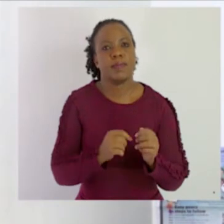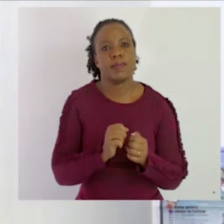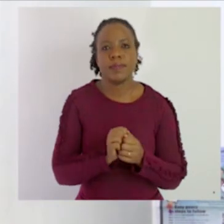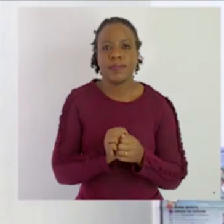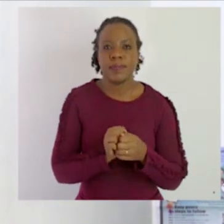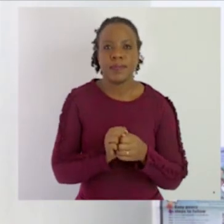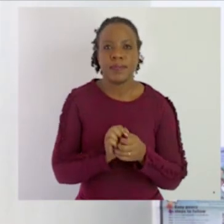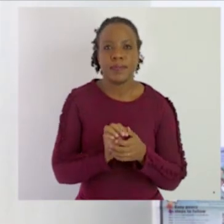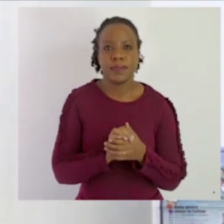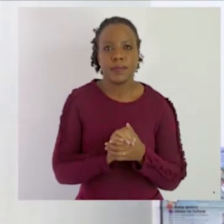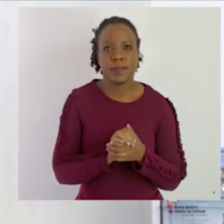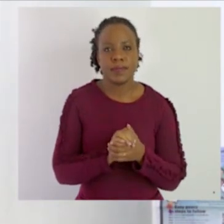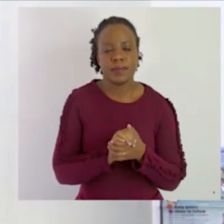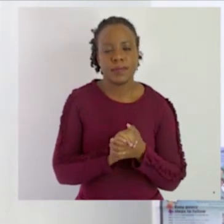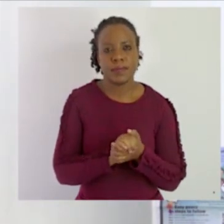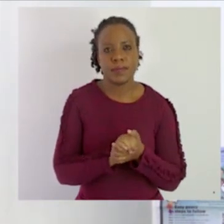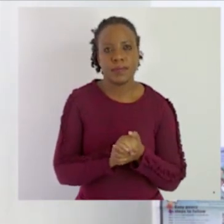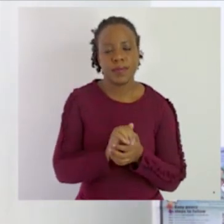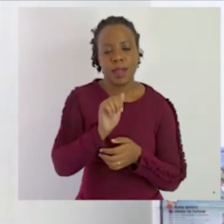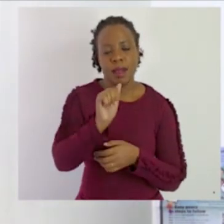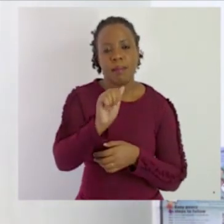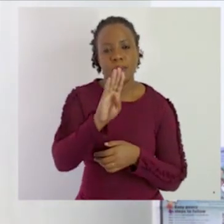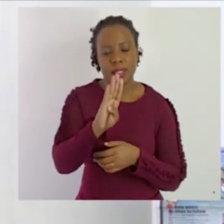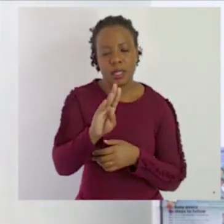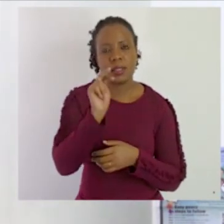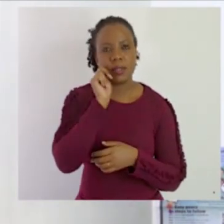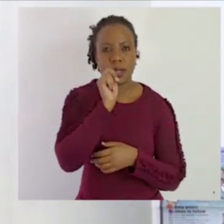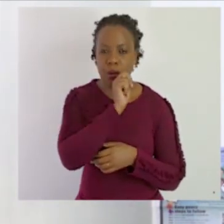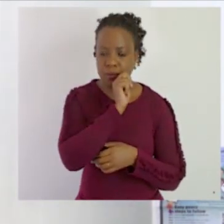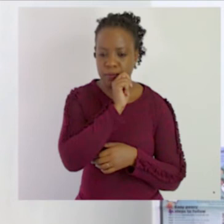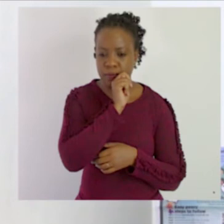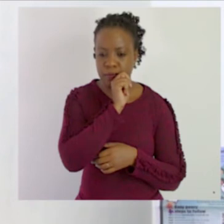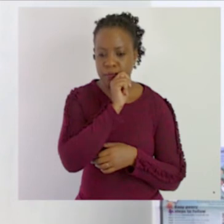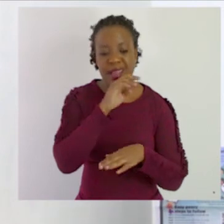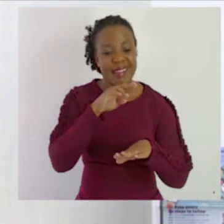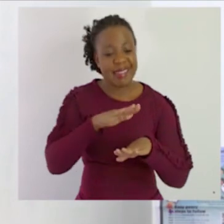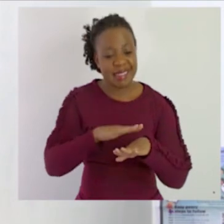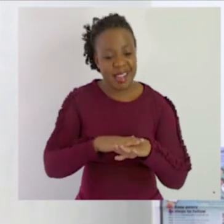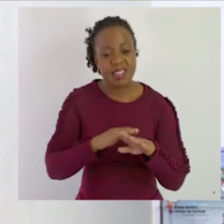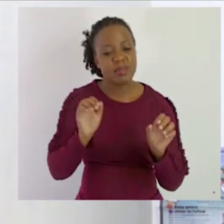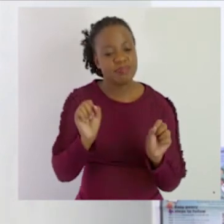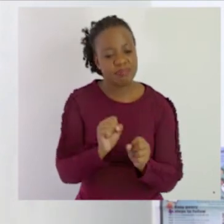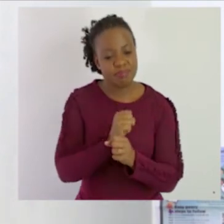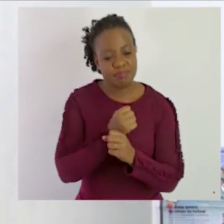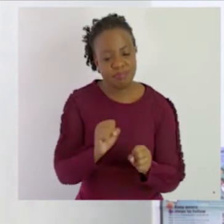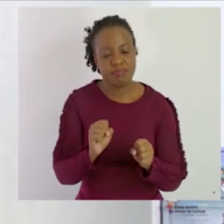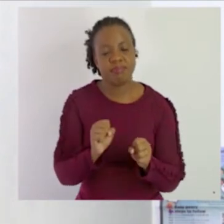Right. We said an abstract noun. You cannot touch, you